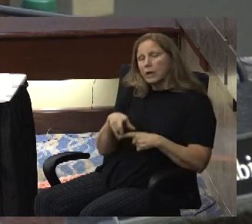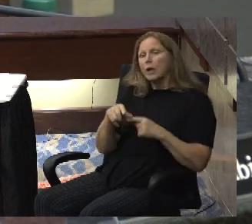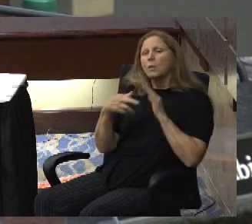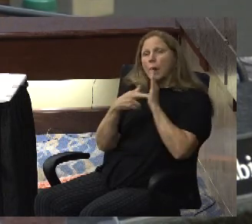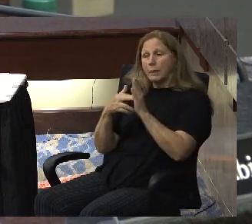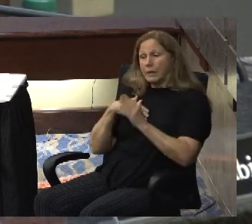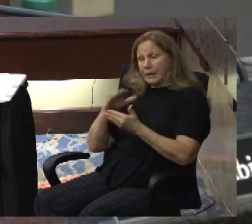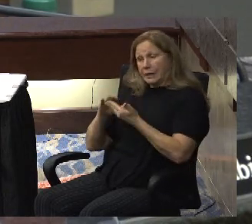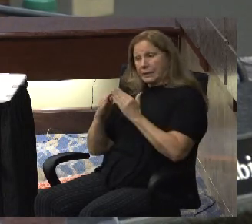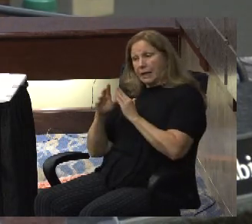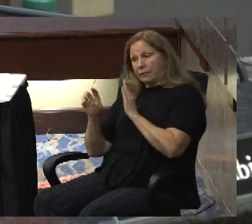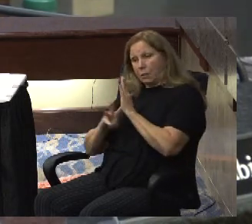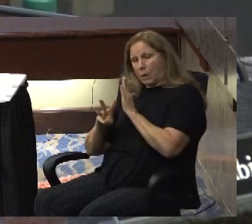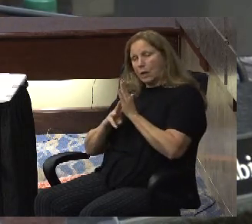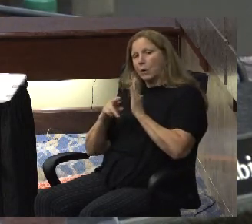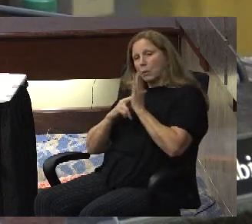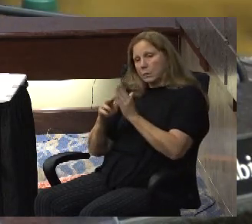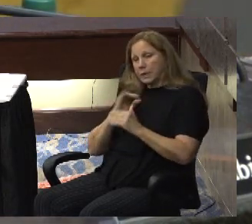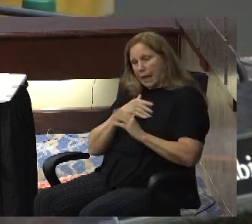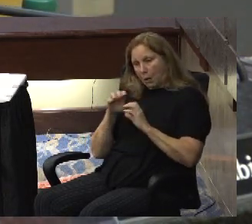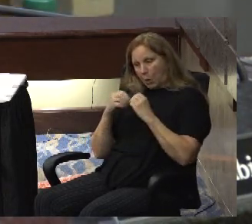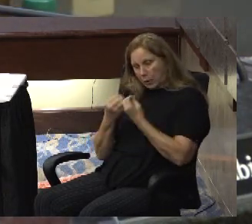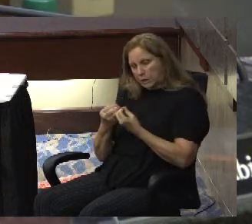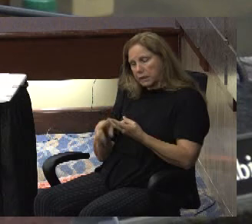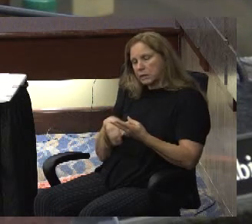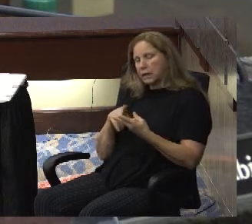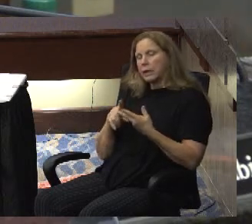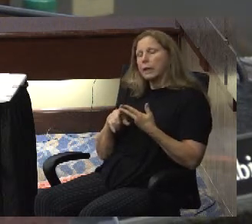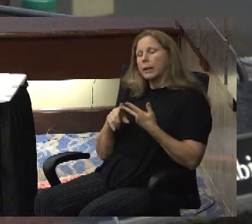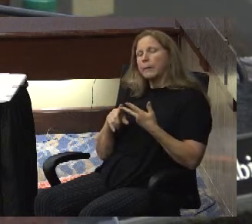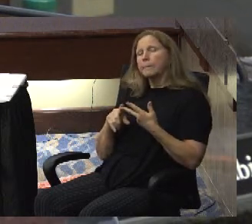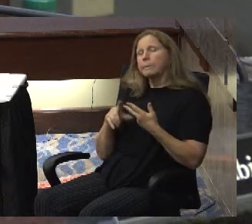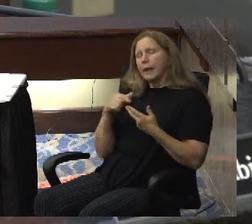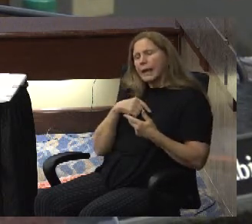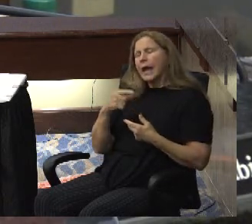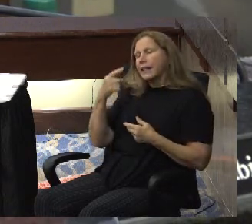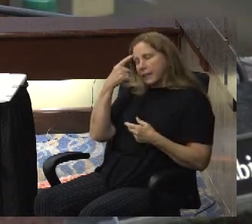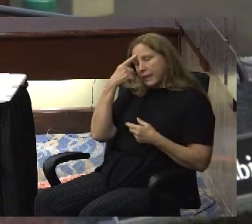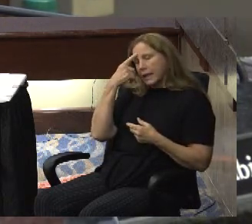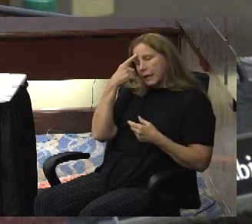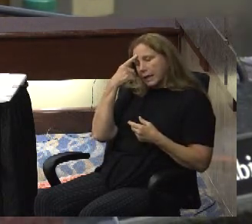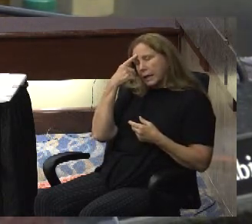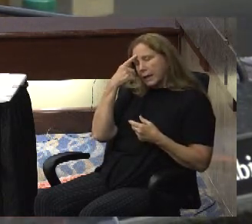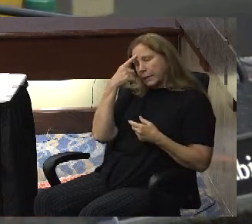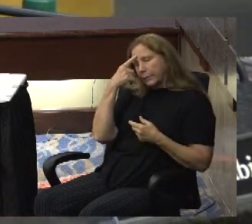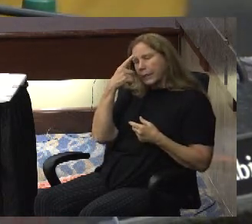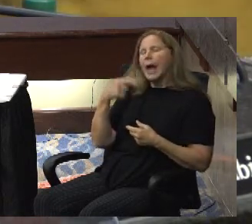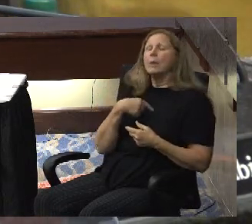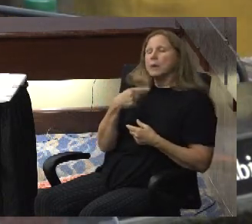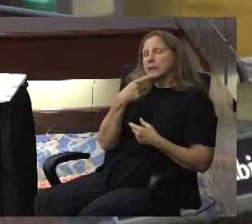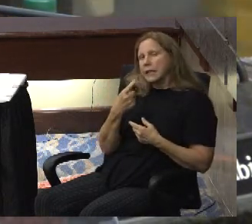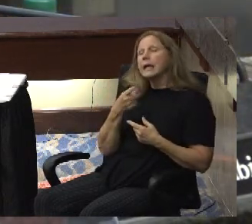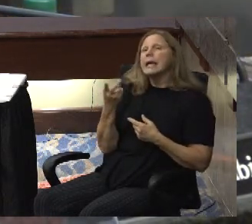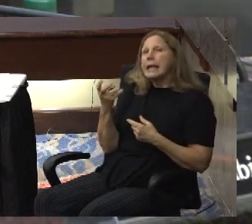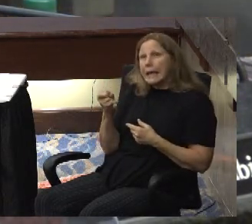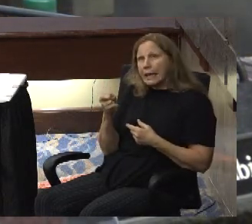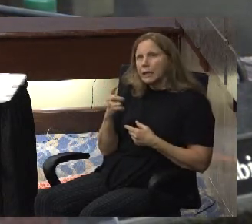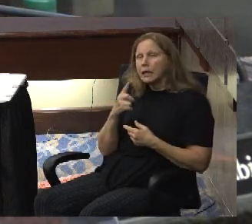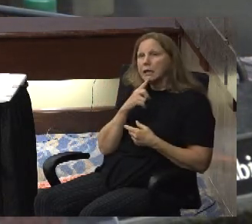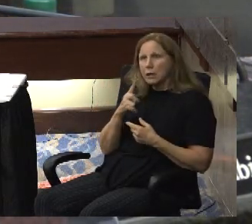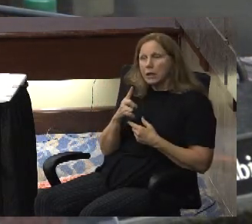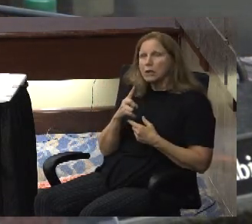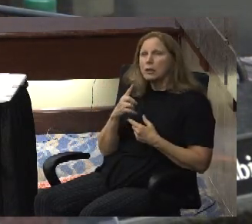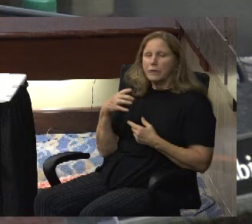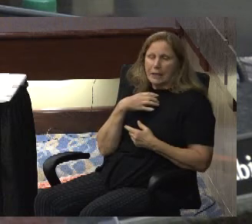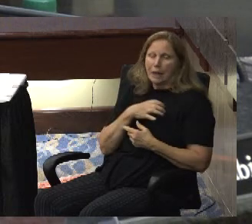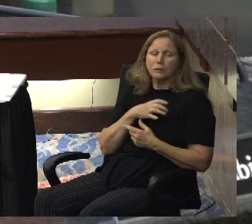our city, to represent our organization. And I think I would say he did the council